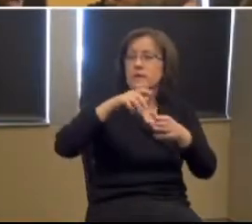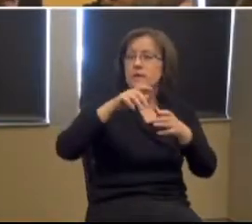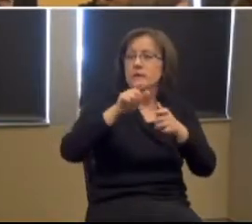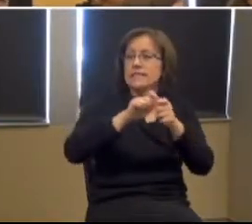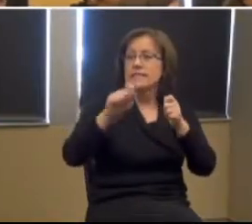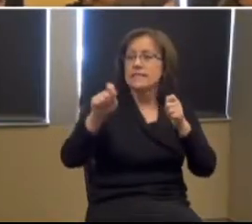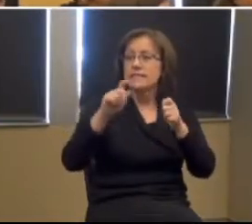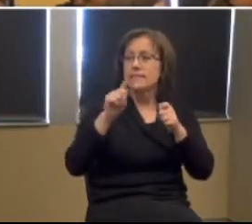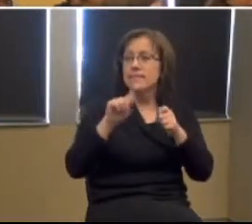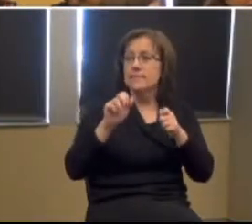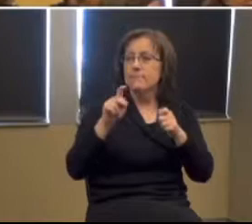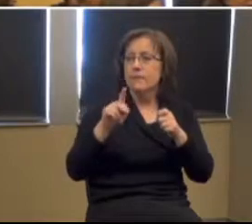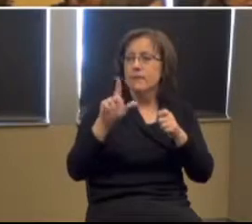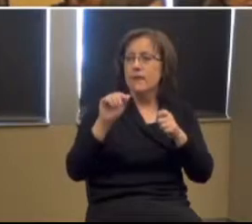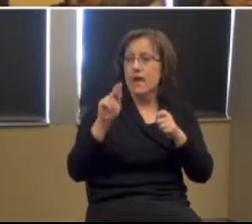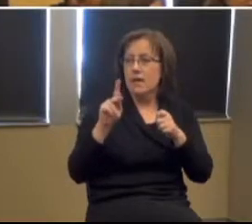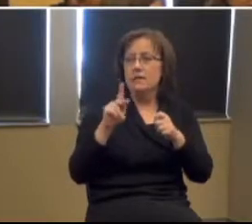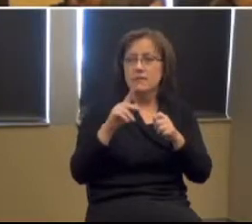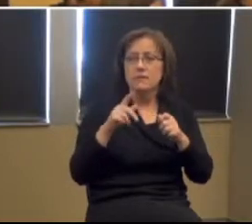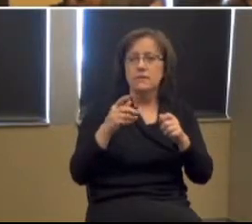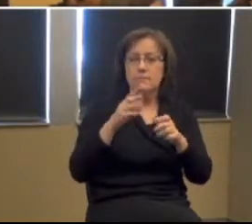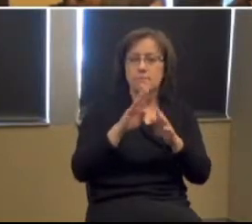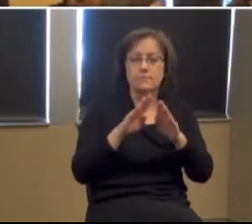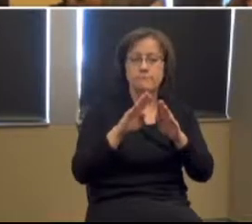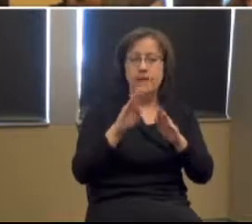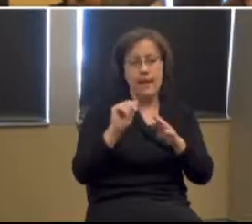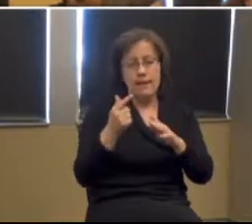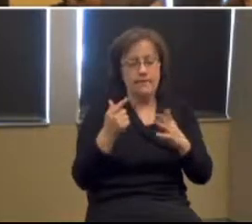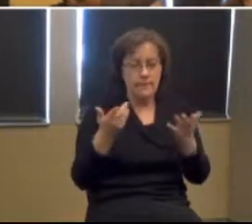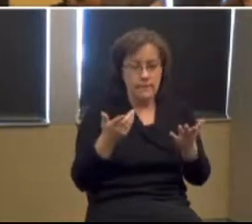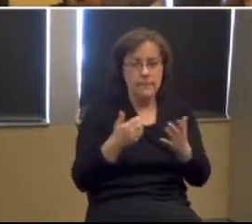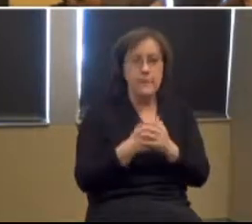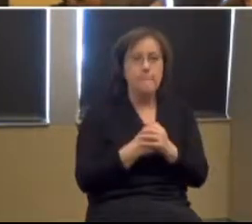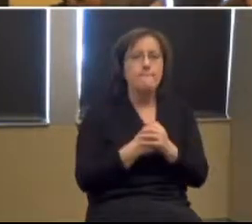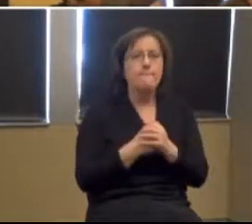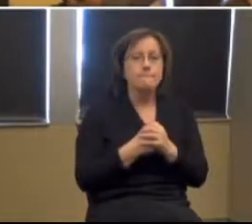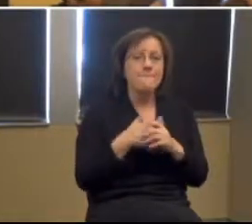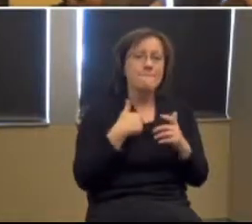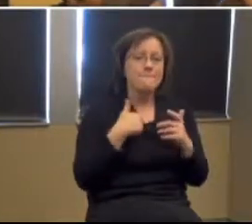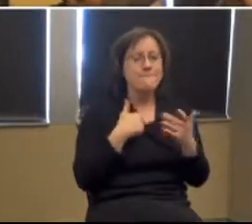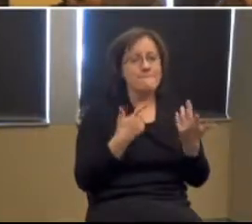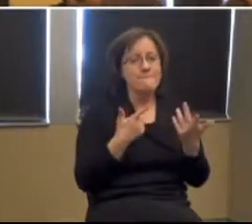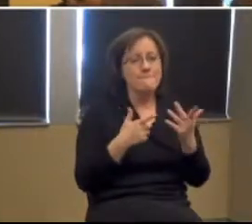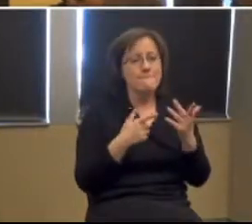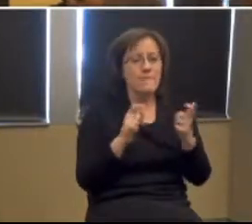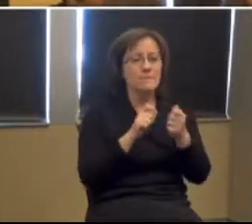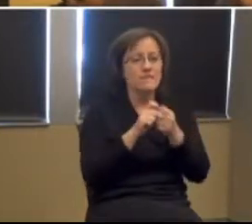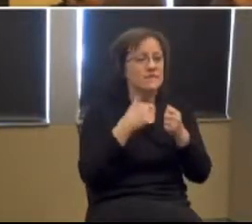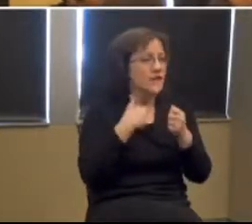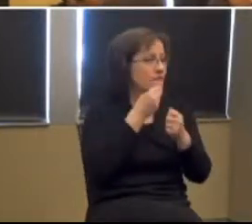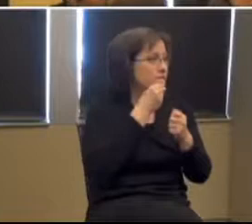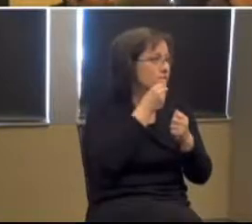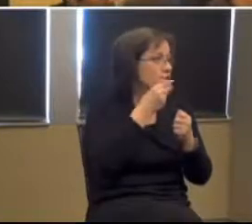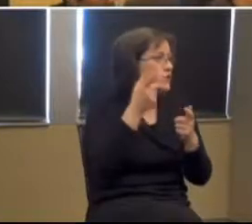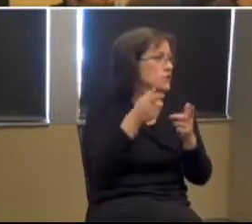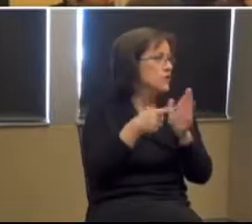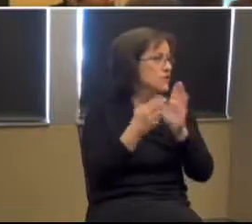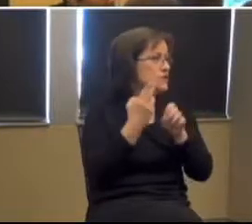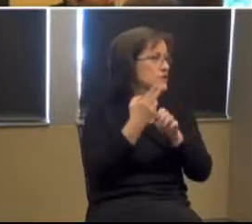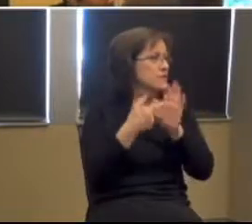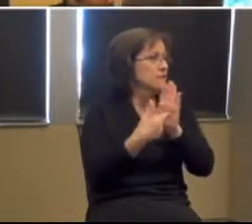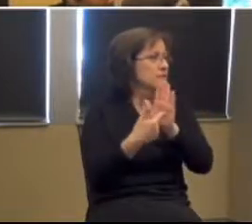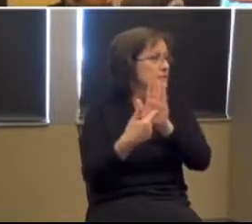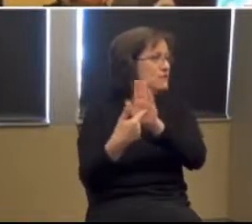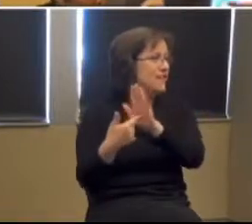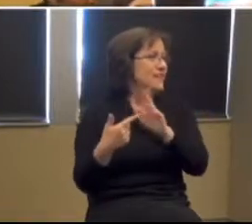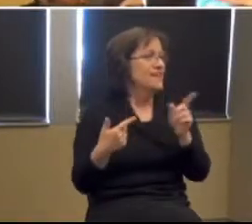personally selected the food items to demonstrate. You can, you can do, I got these for